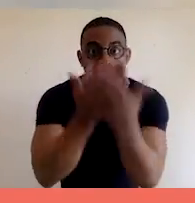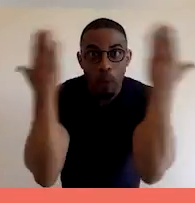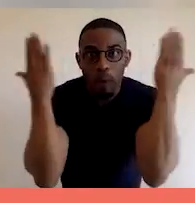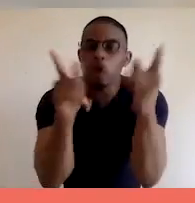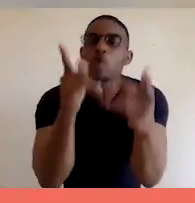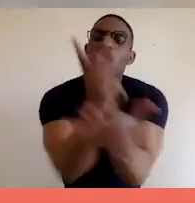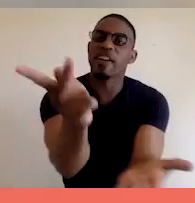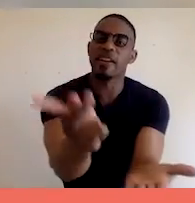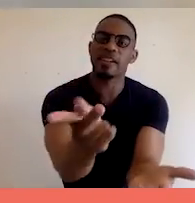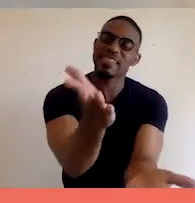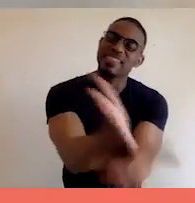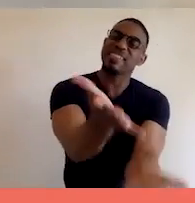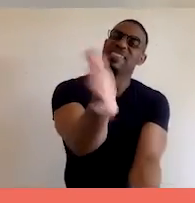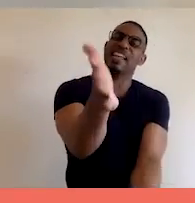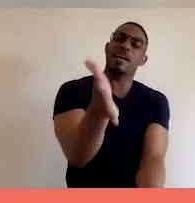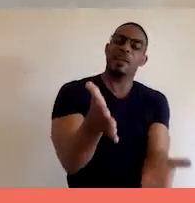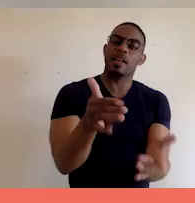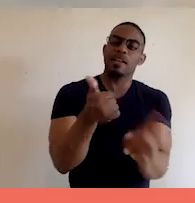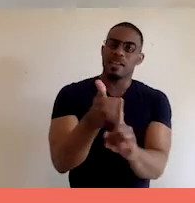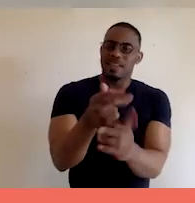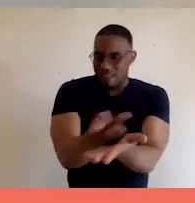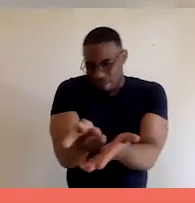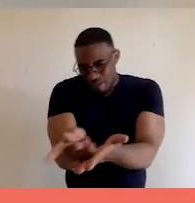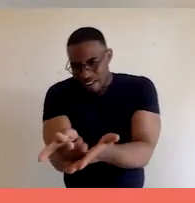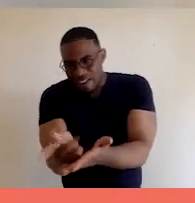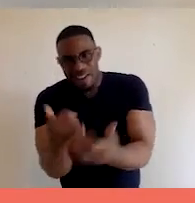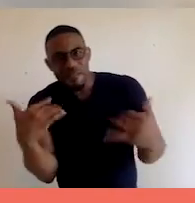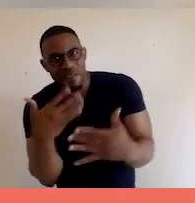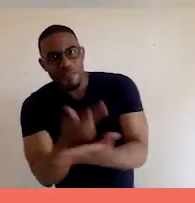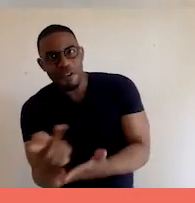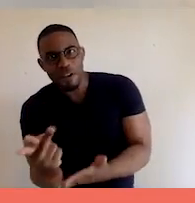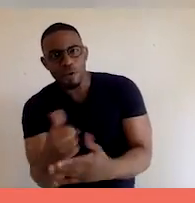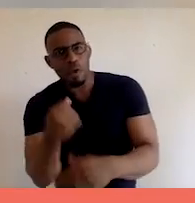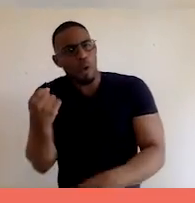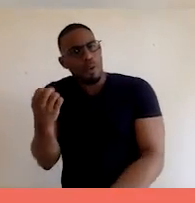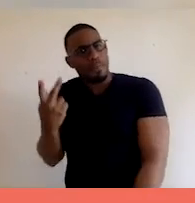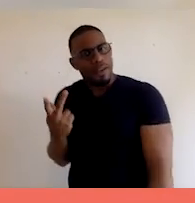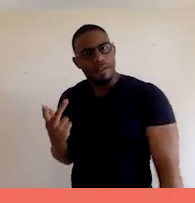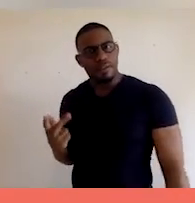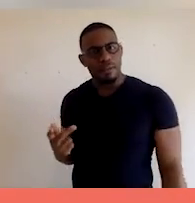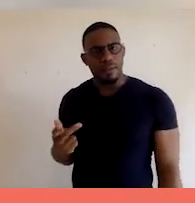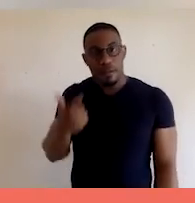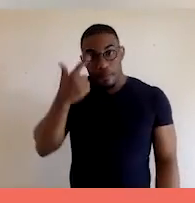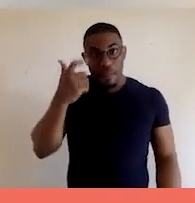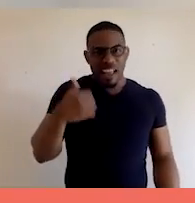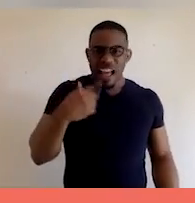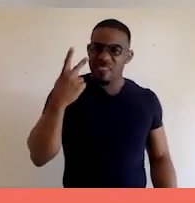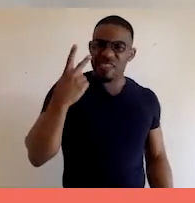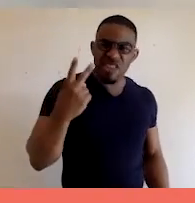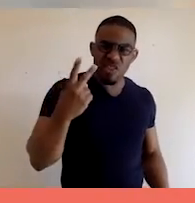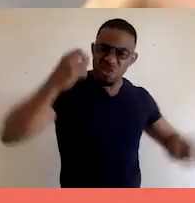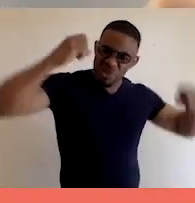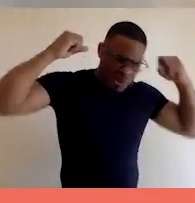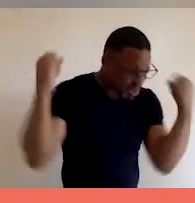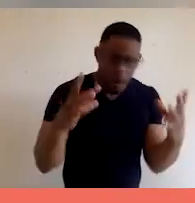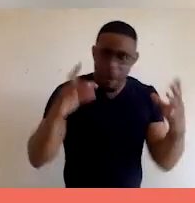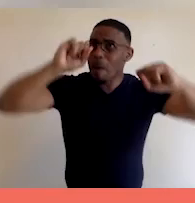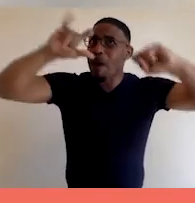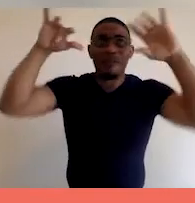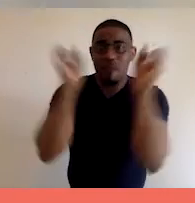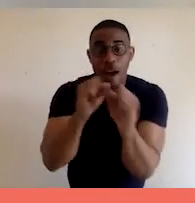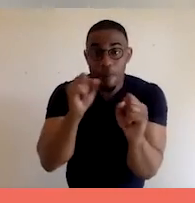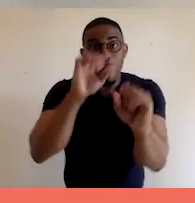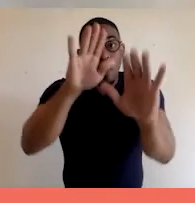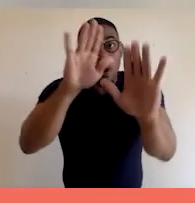fail. Stop allowing the failure and the fear of failure to hold you back. Because I've seen so many